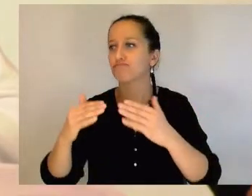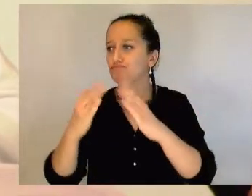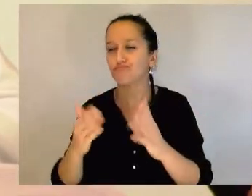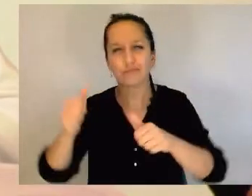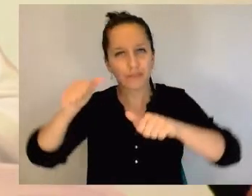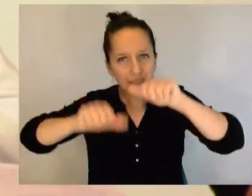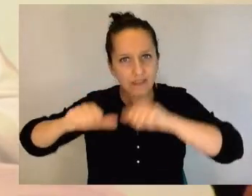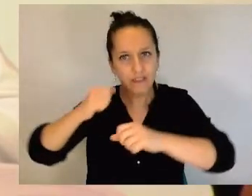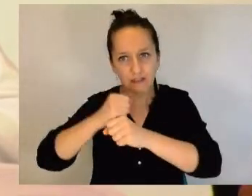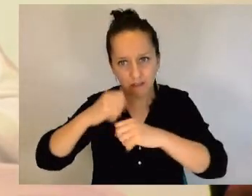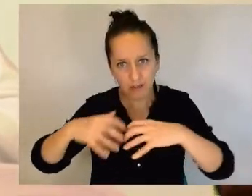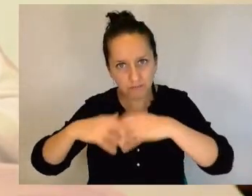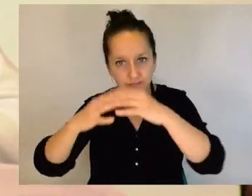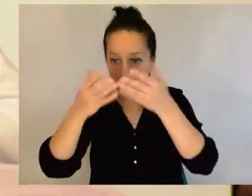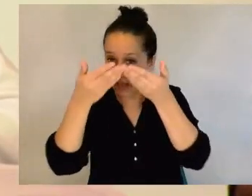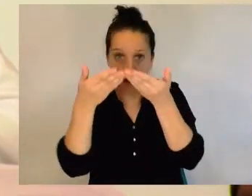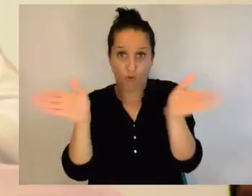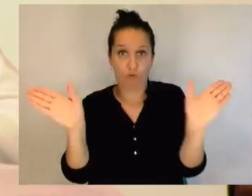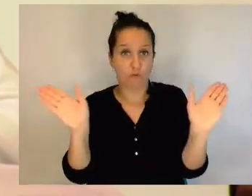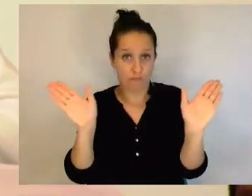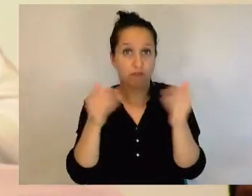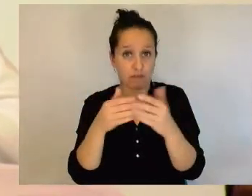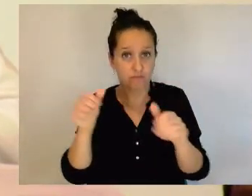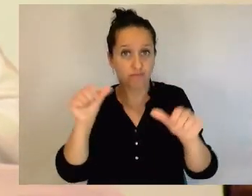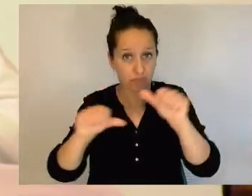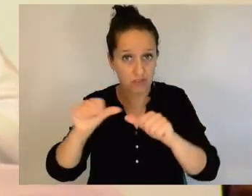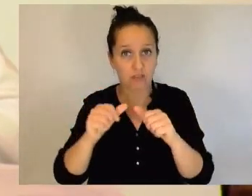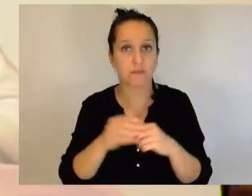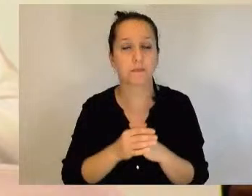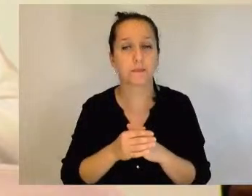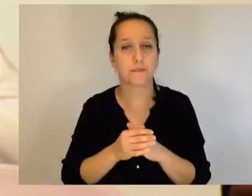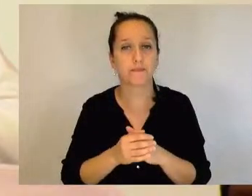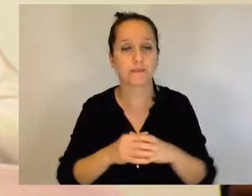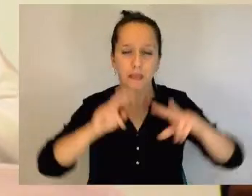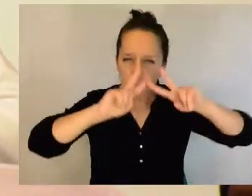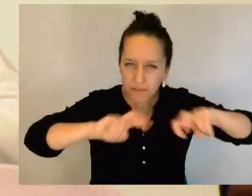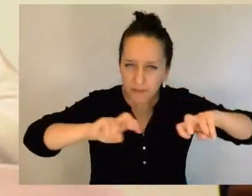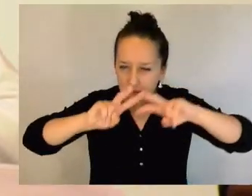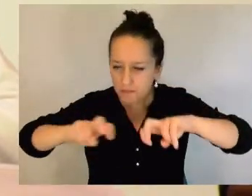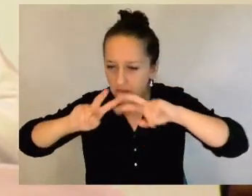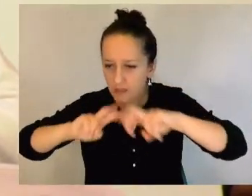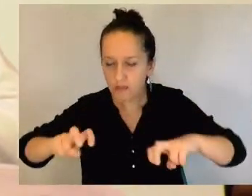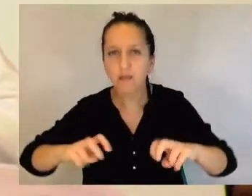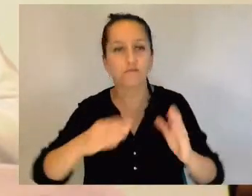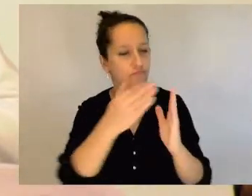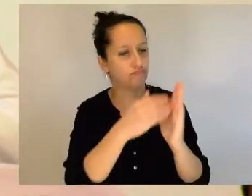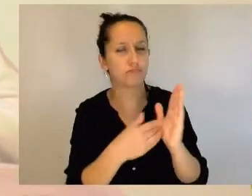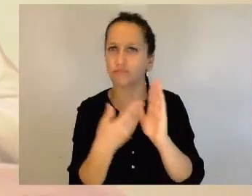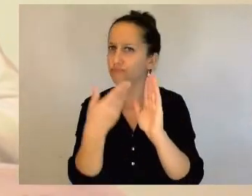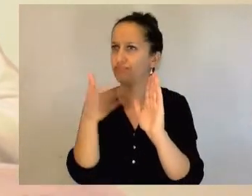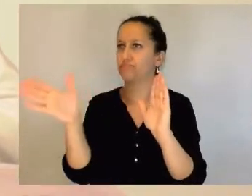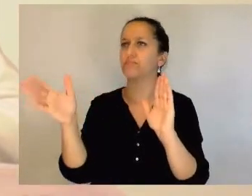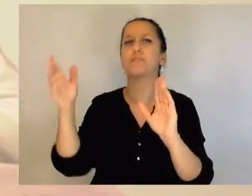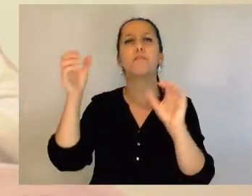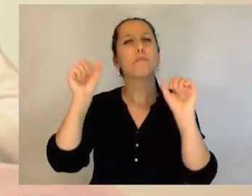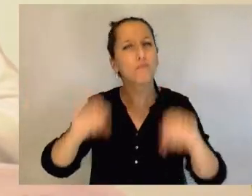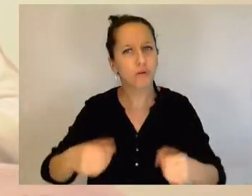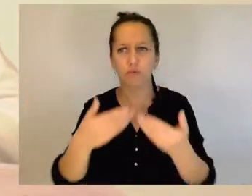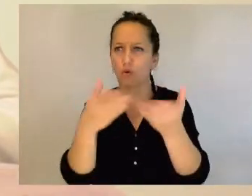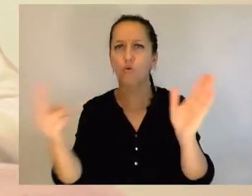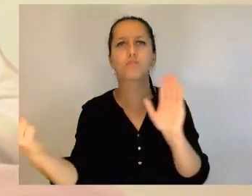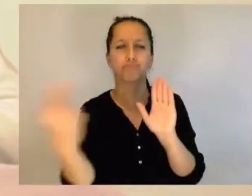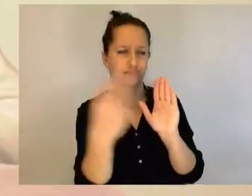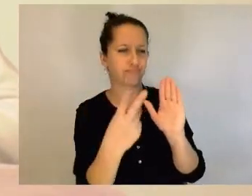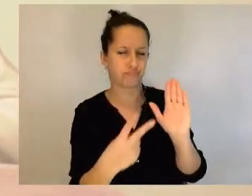scientific structure in open science so that the data from research can be recognized as